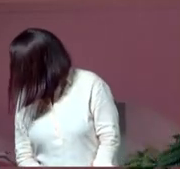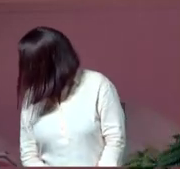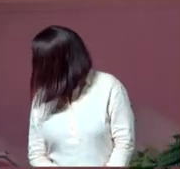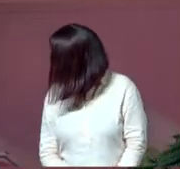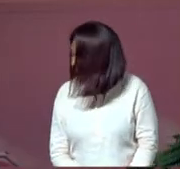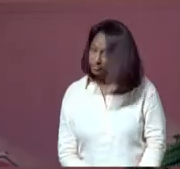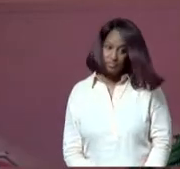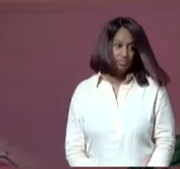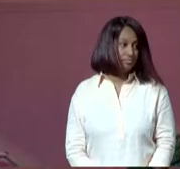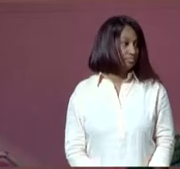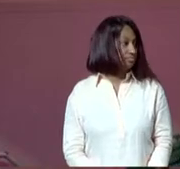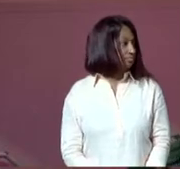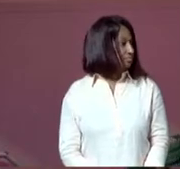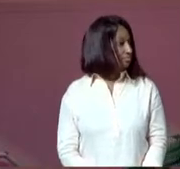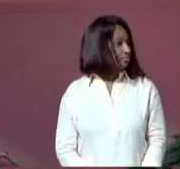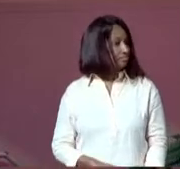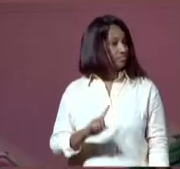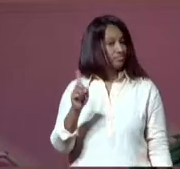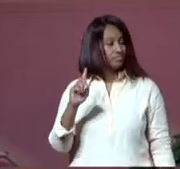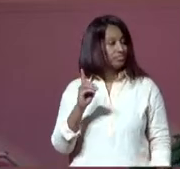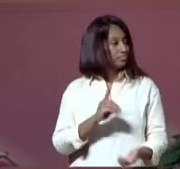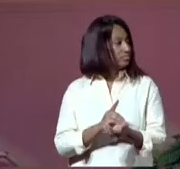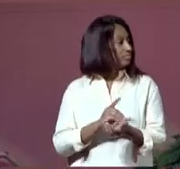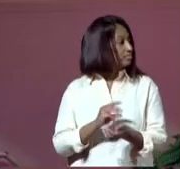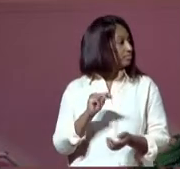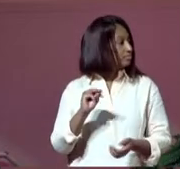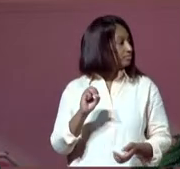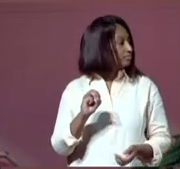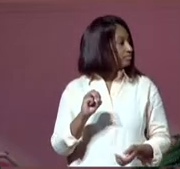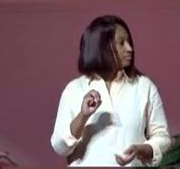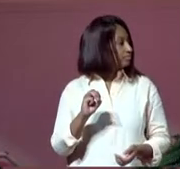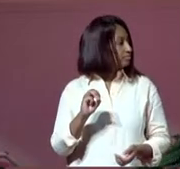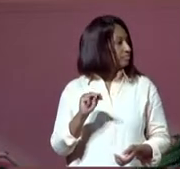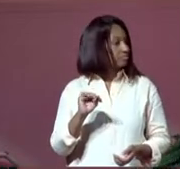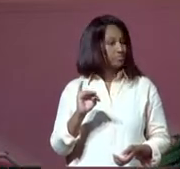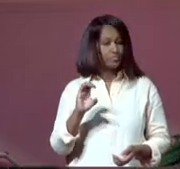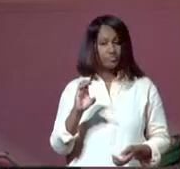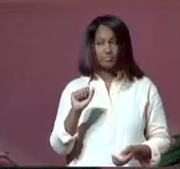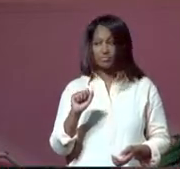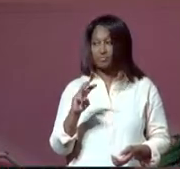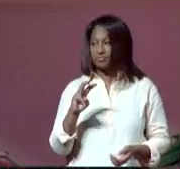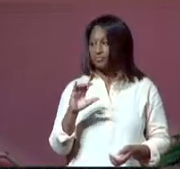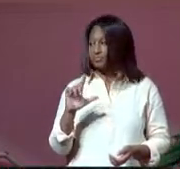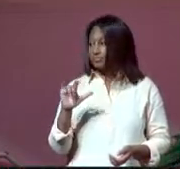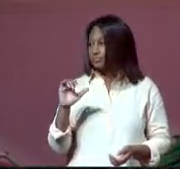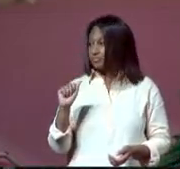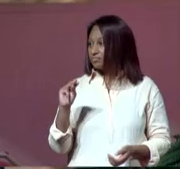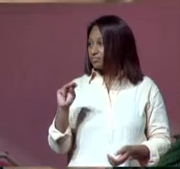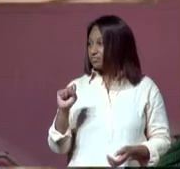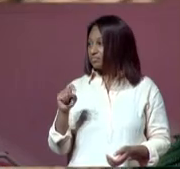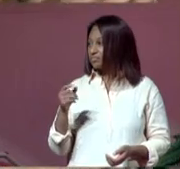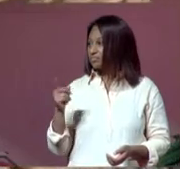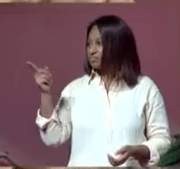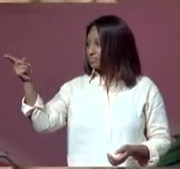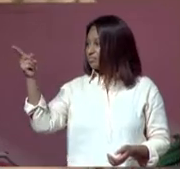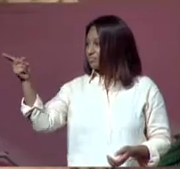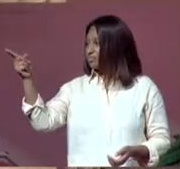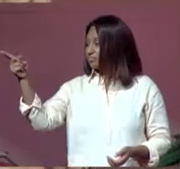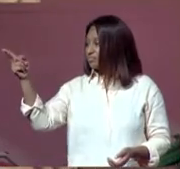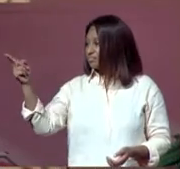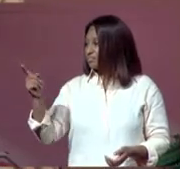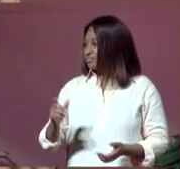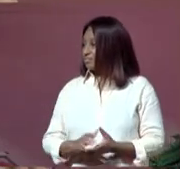where is Dr. Monica Williams? Where are you, Dr. Monica Williams? Dr. Monica Williams, are you in the house? There you are, Dr. Monica